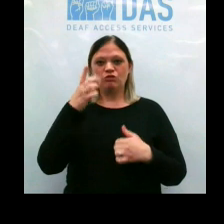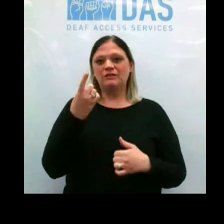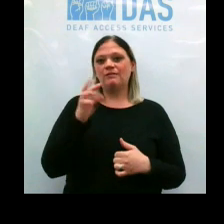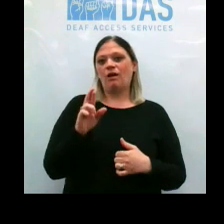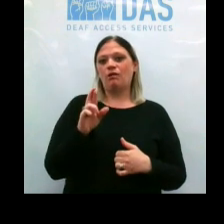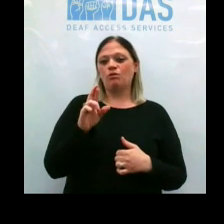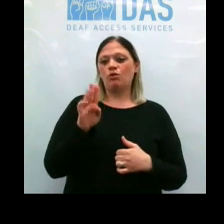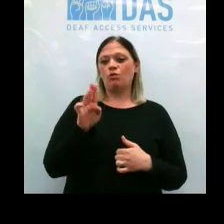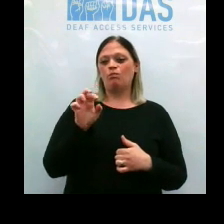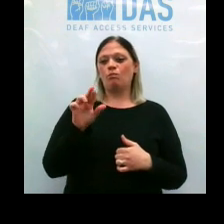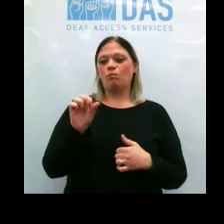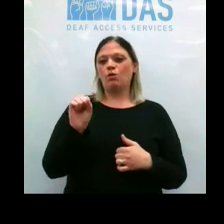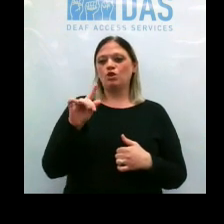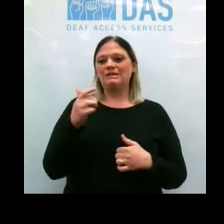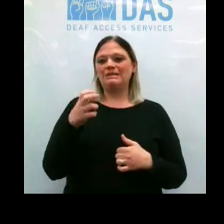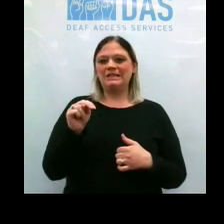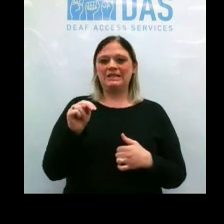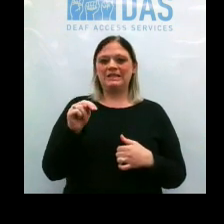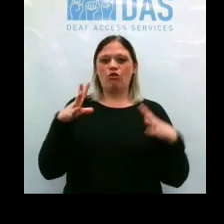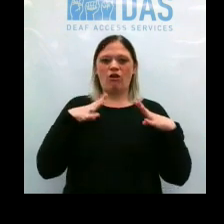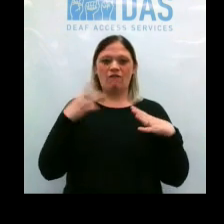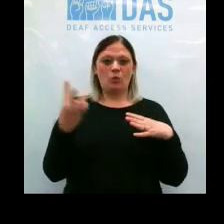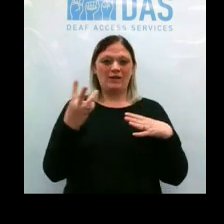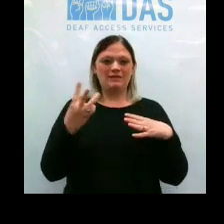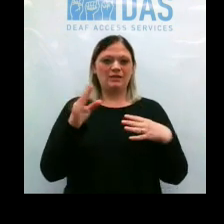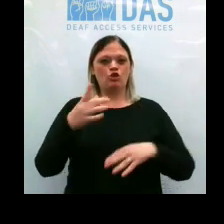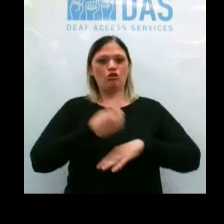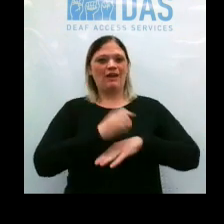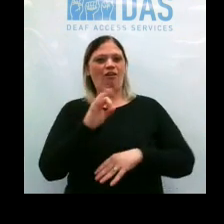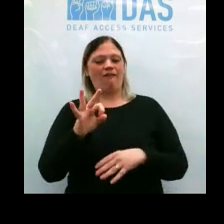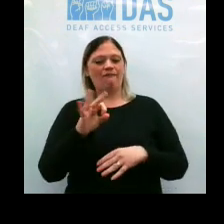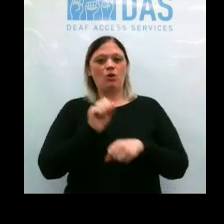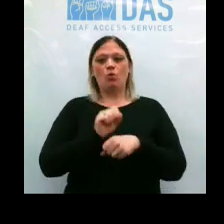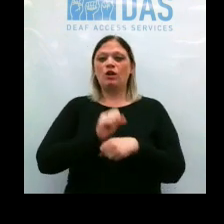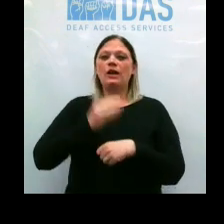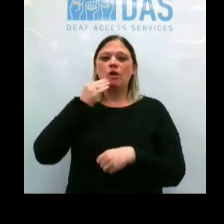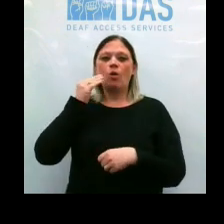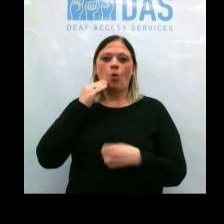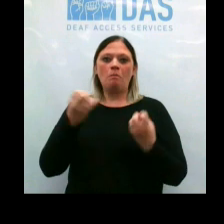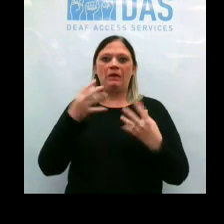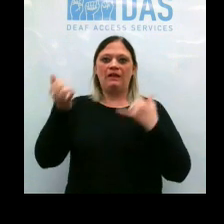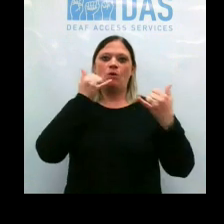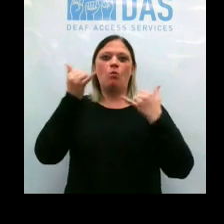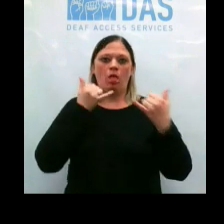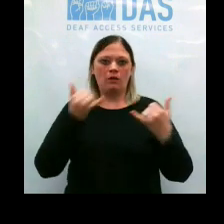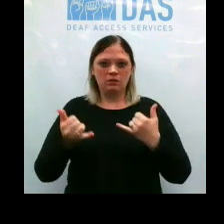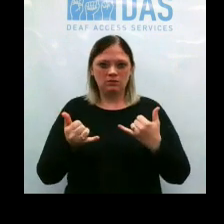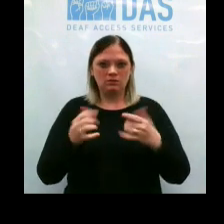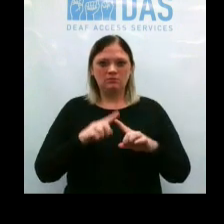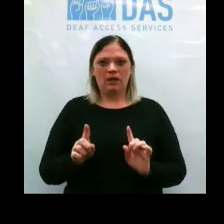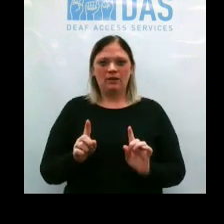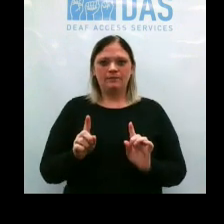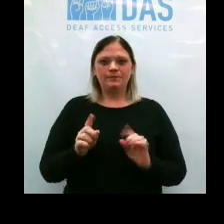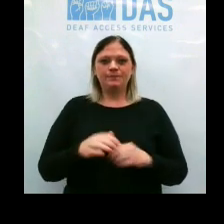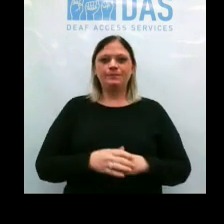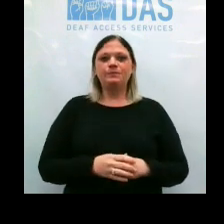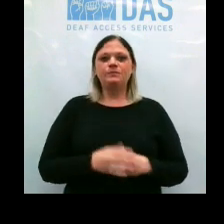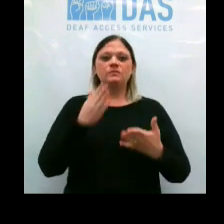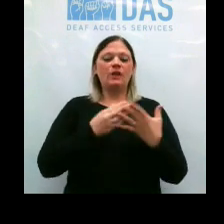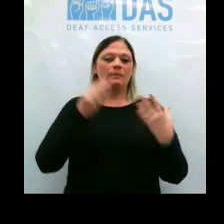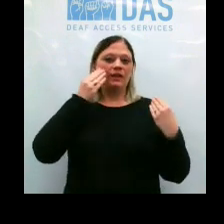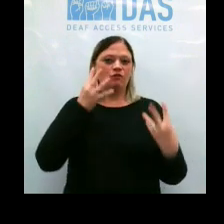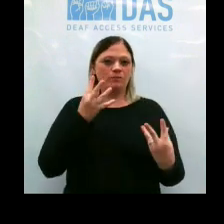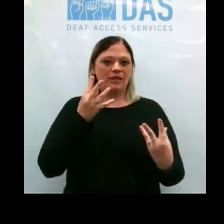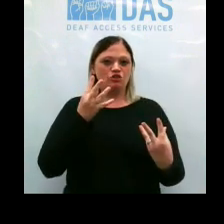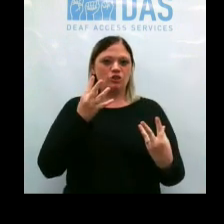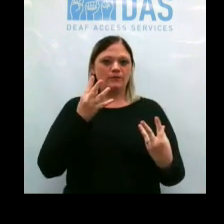Burstein is off today. Wednesday is her day off, even though she's working at home on lots of phone calls. But to give you some information that